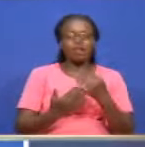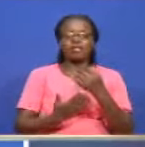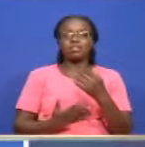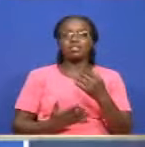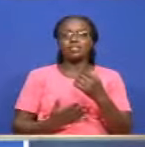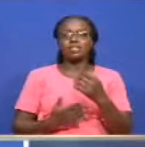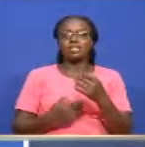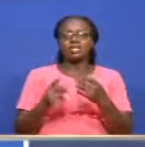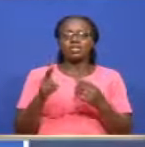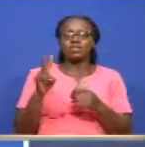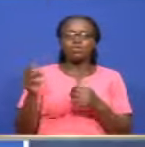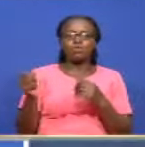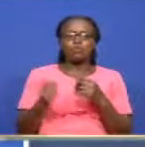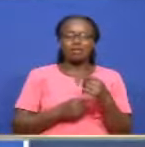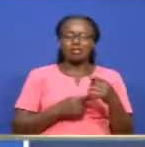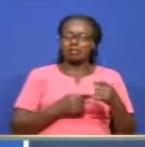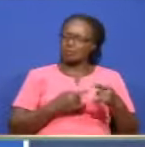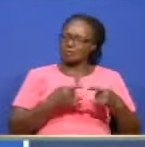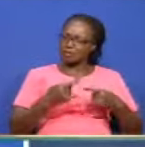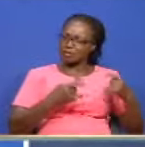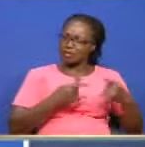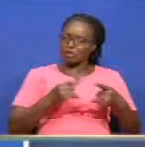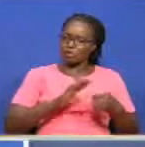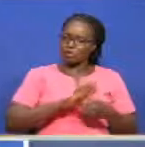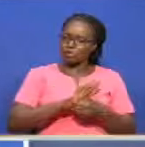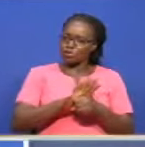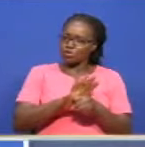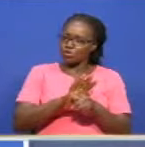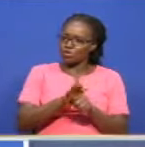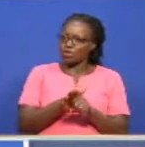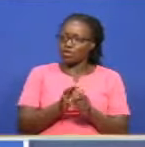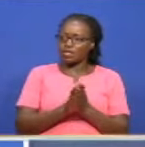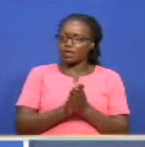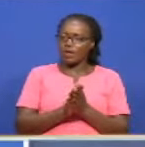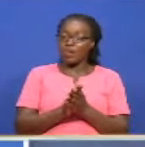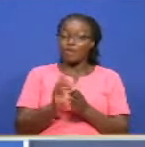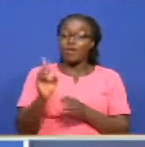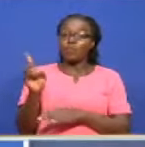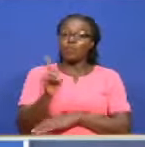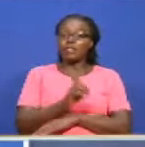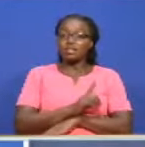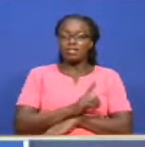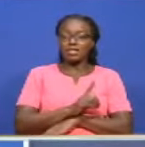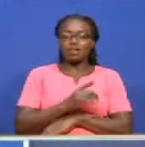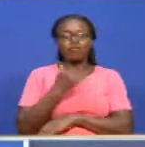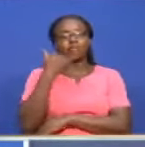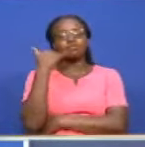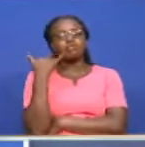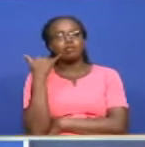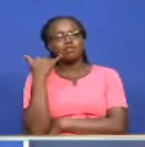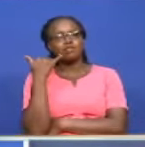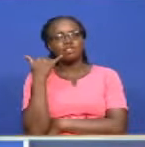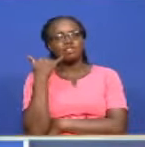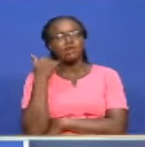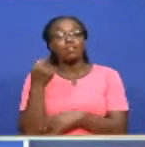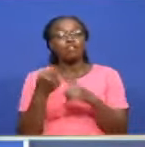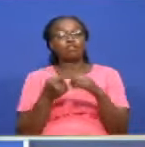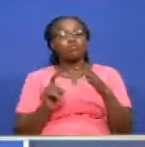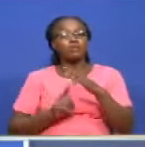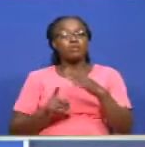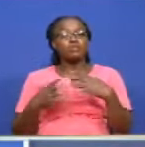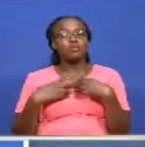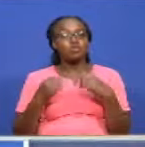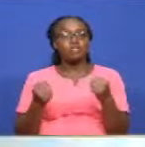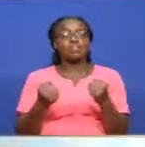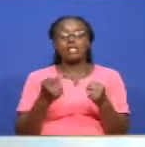a 2-month battle with COVID-19. One day I got a phone call from Ministry of Health,